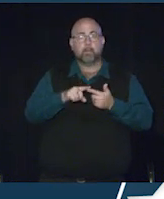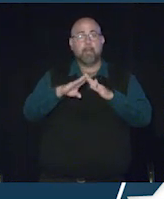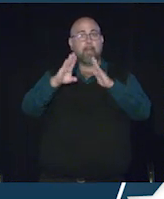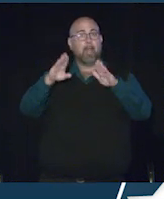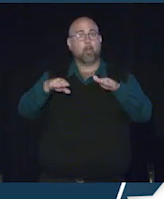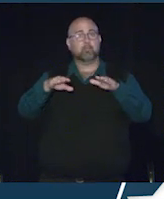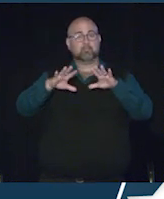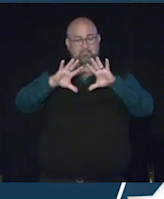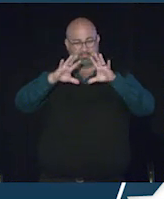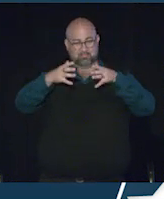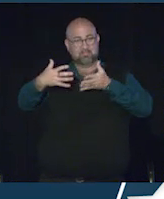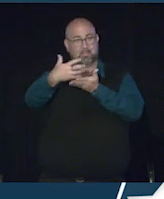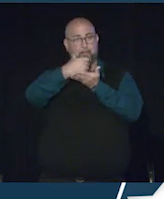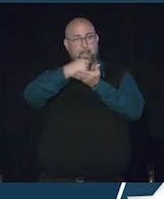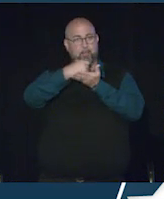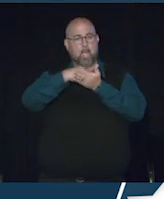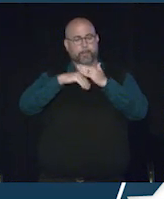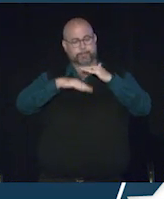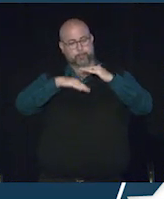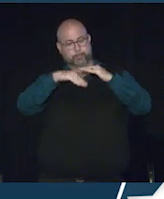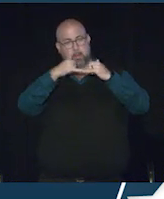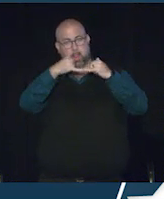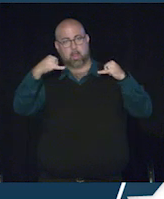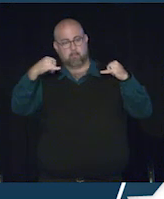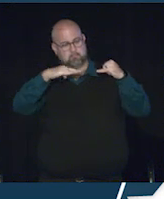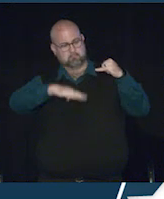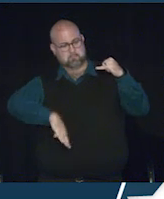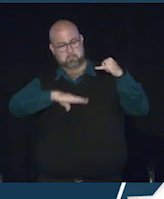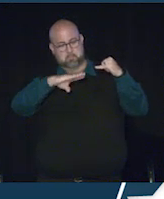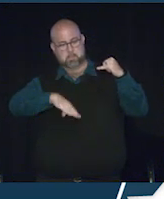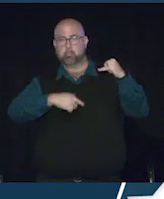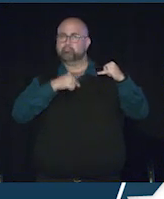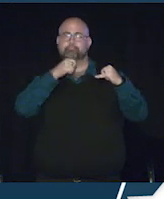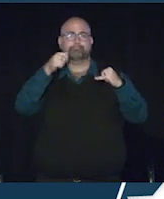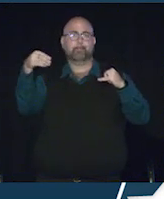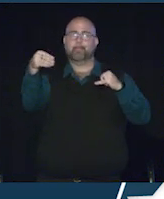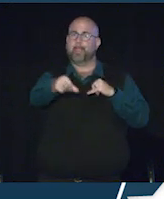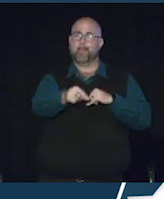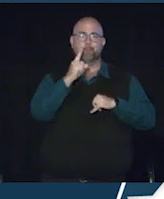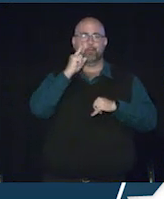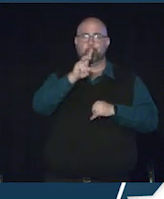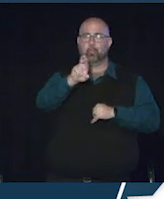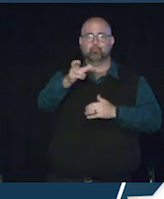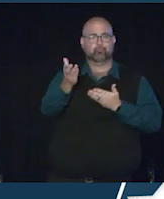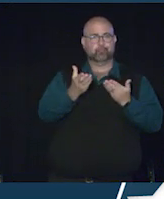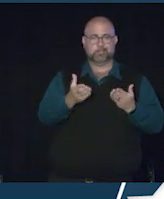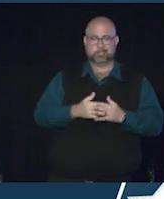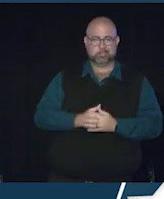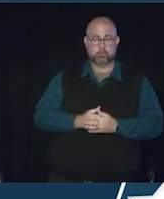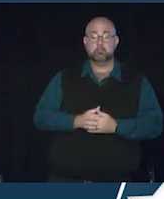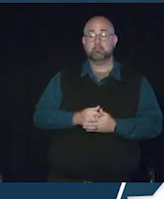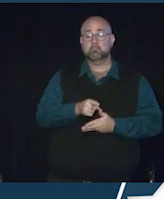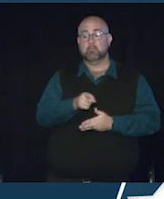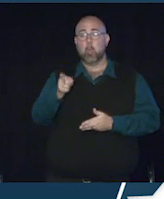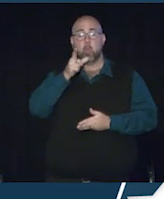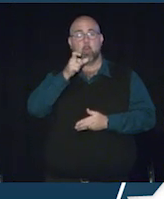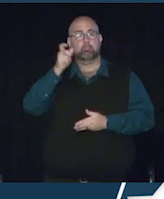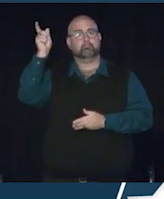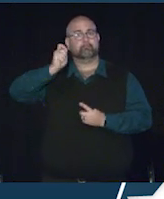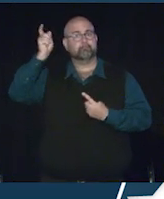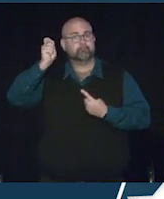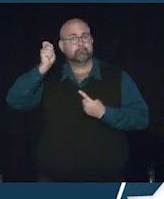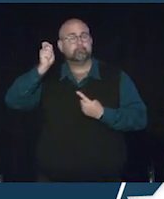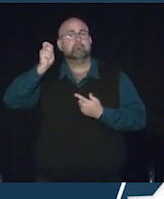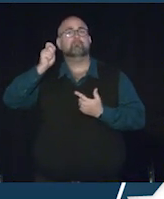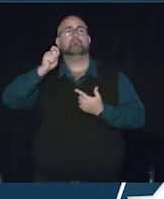falls below a certain level are not required to pay for any VR service. Also, those who receive public benefits